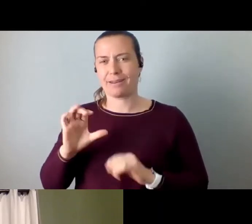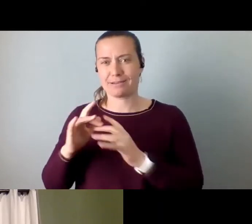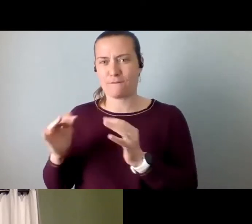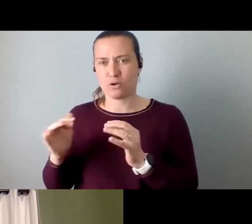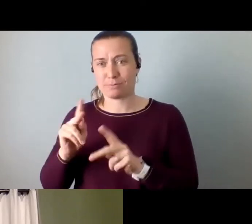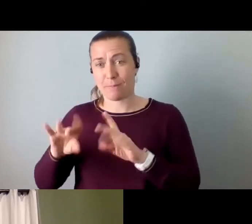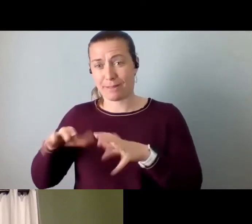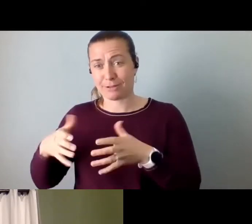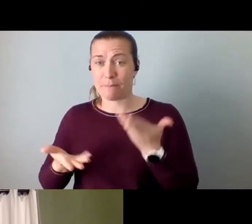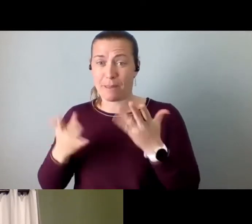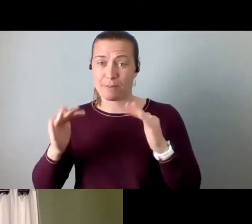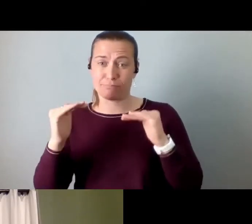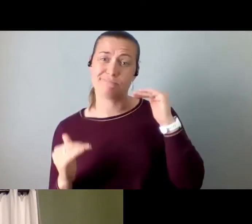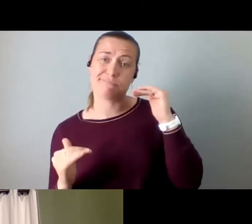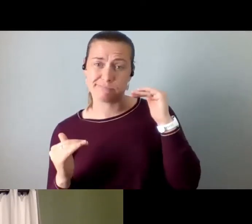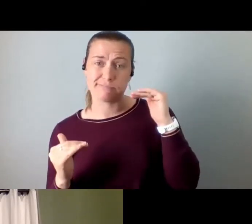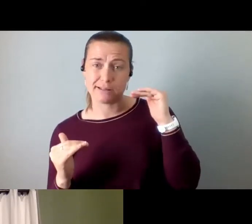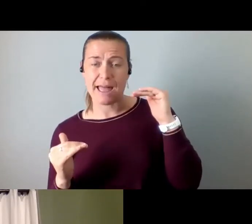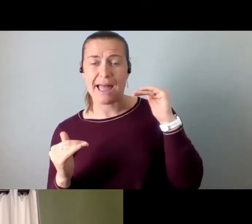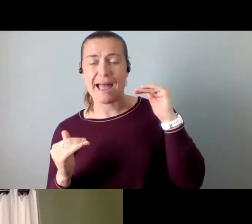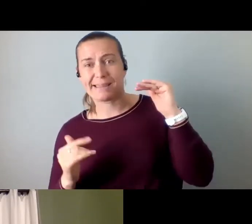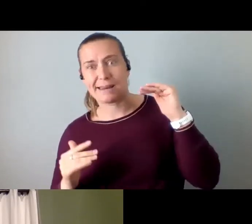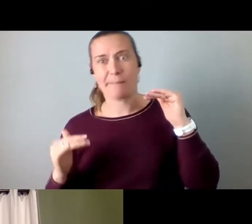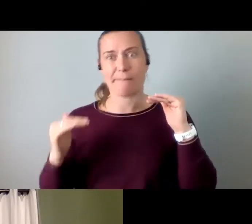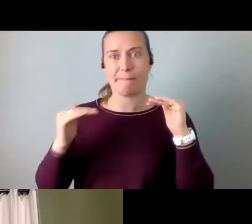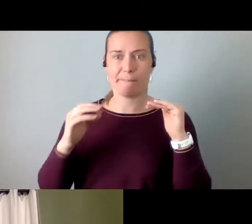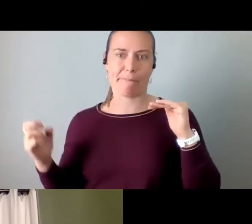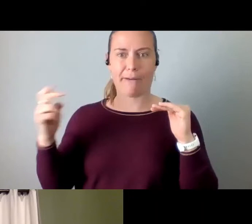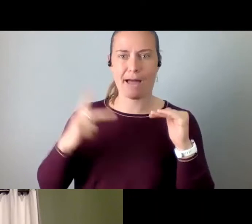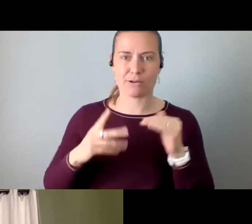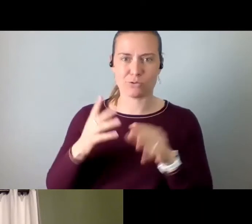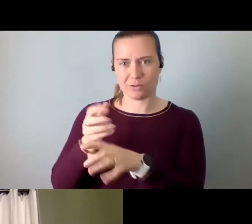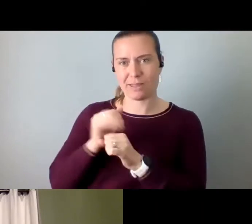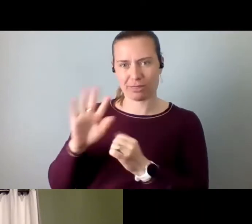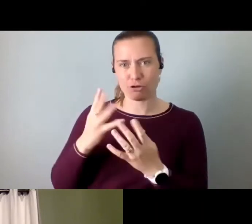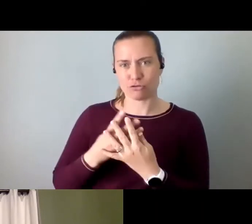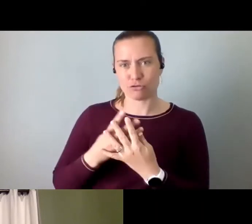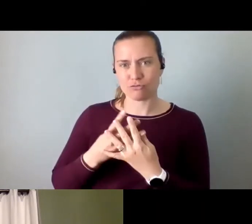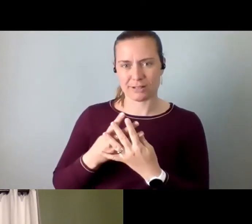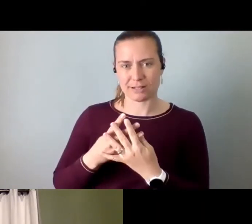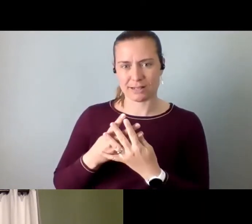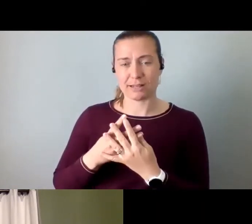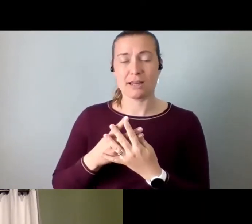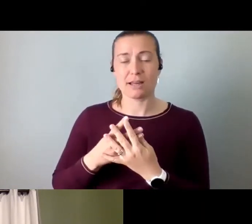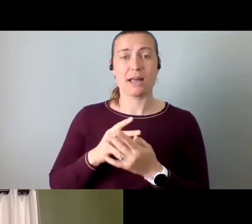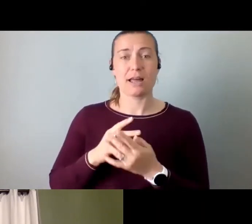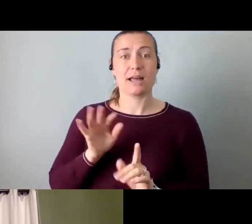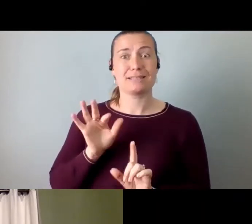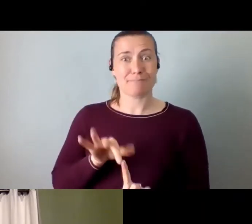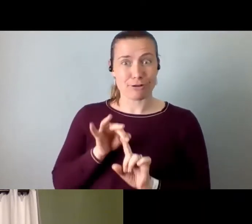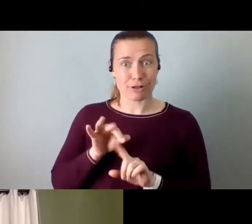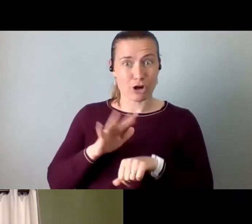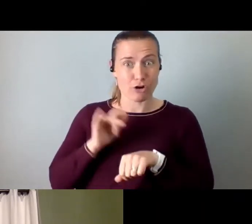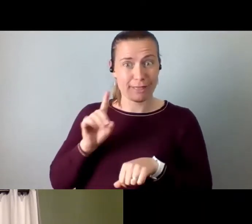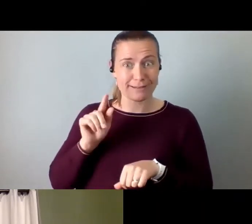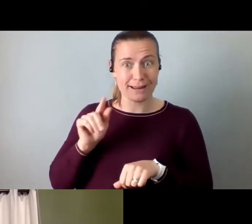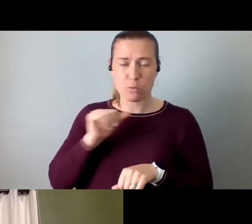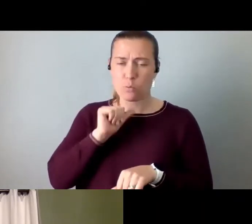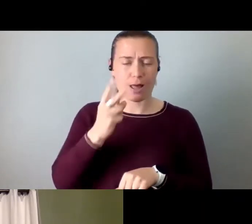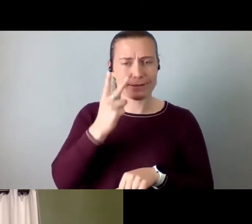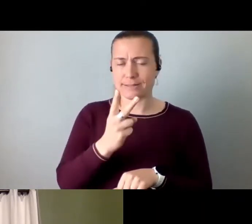at a disadvantage in getting back in to get their screening. But certainly in this early data, we're not seeing it in